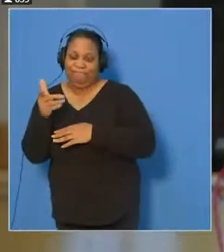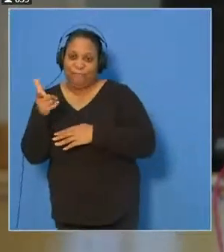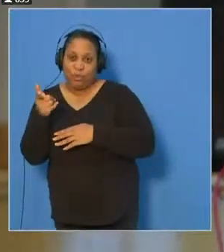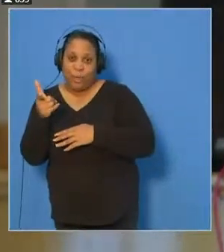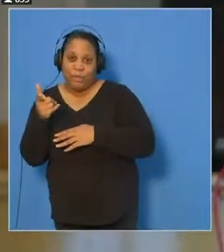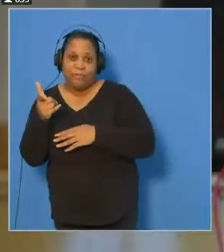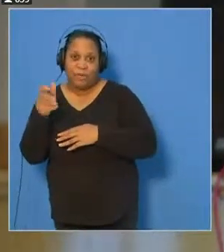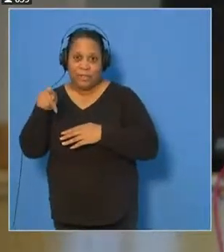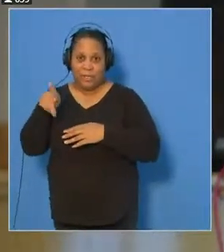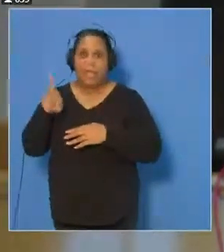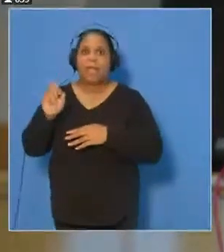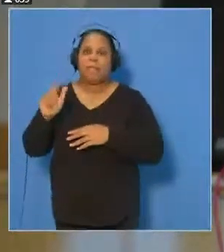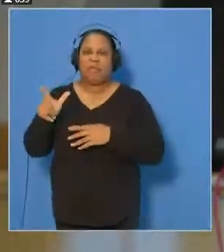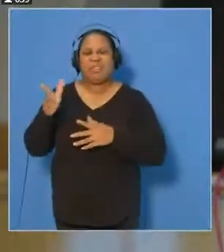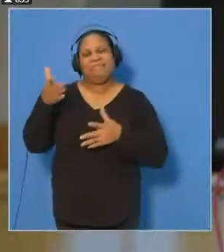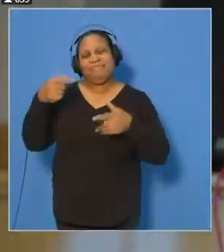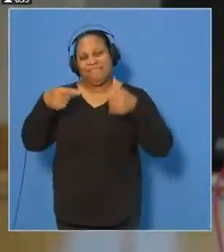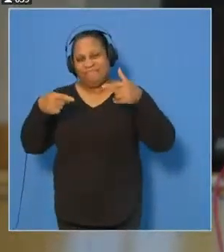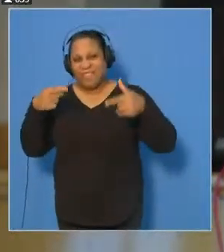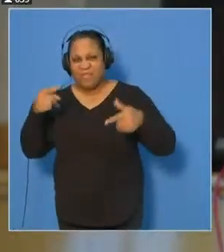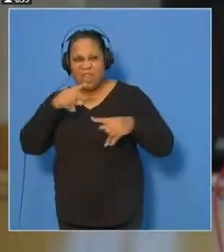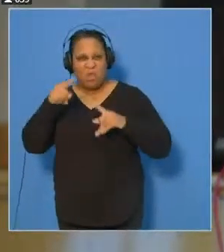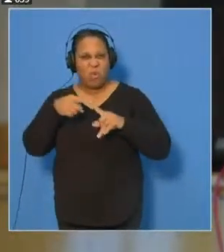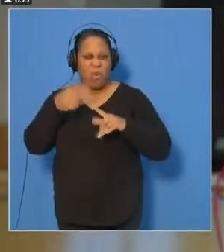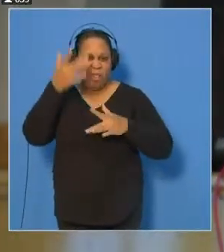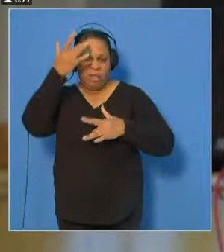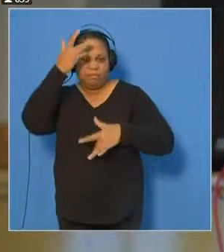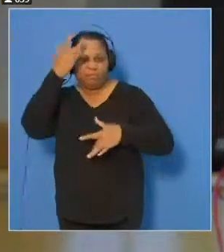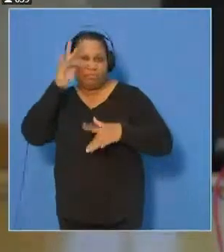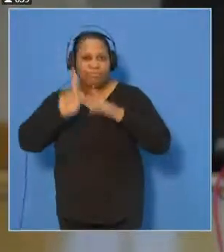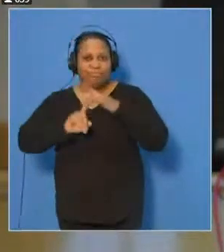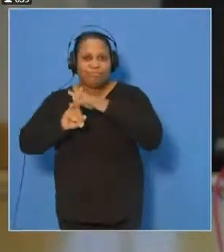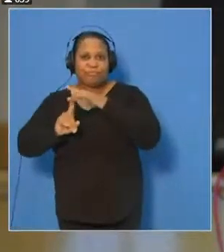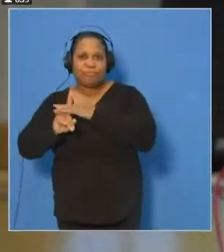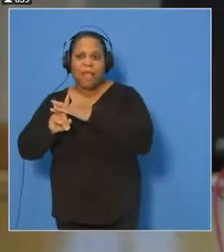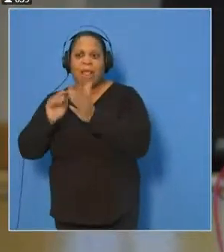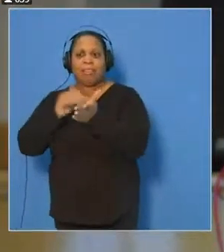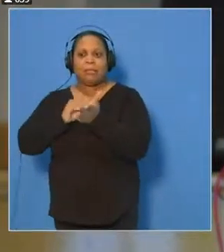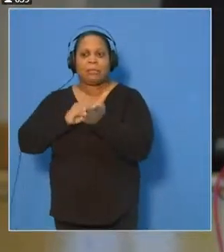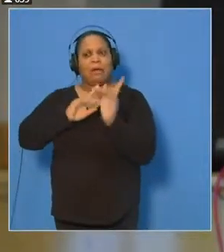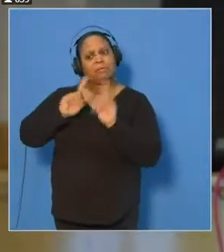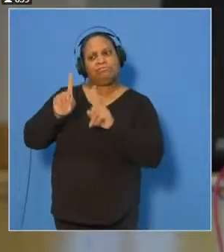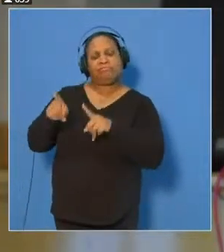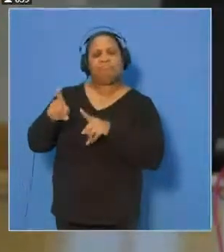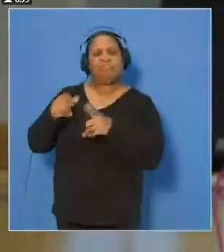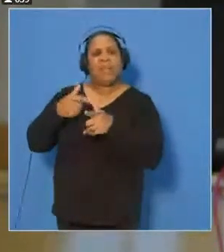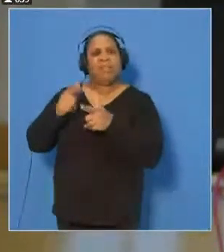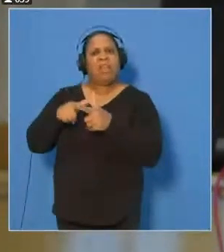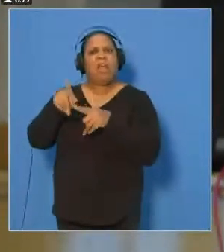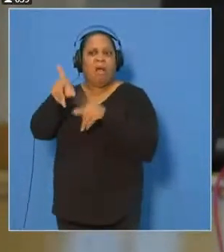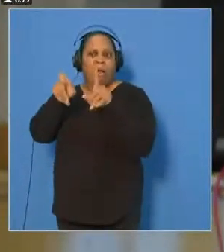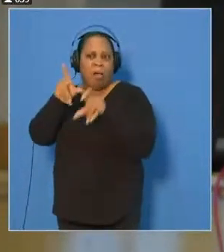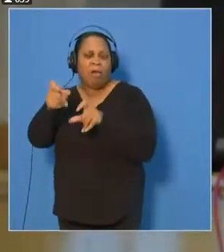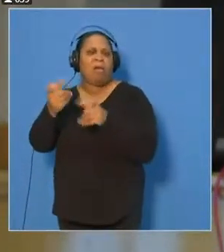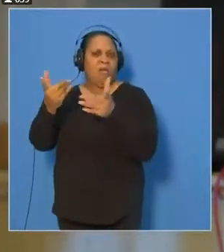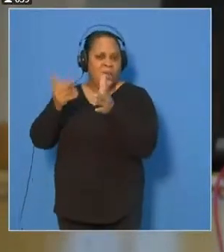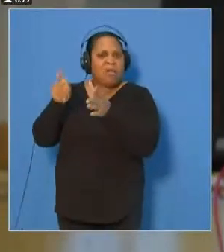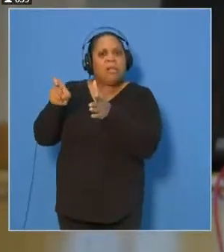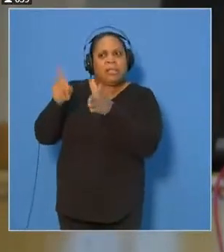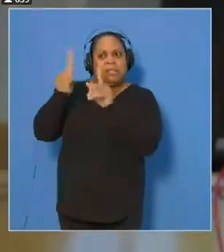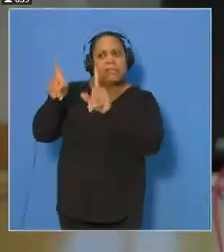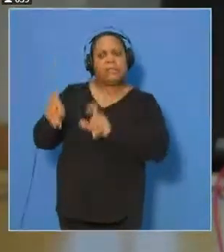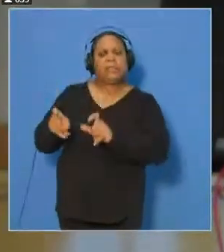they went to their doctor, when they started exhibiting symptoms, went to the doctor and had the doctor make the requisite request for the test.